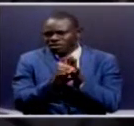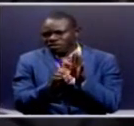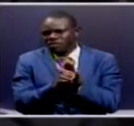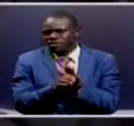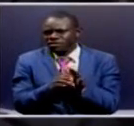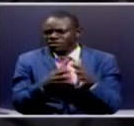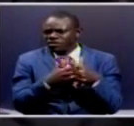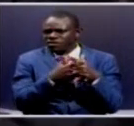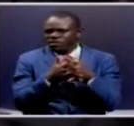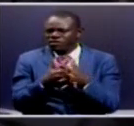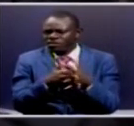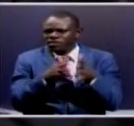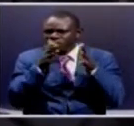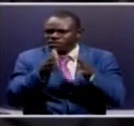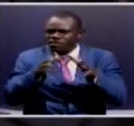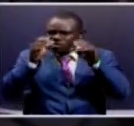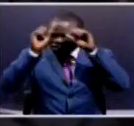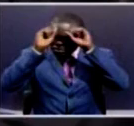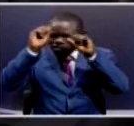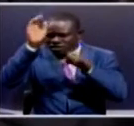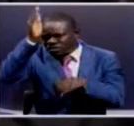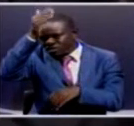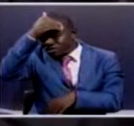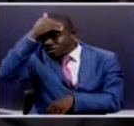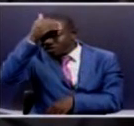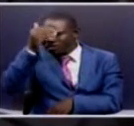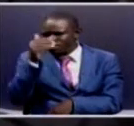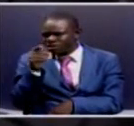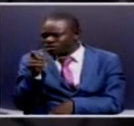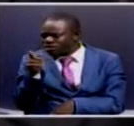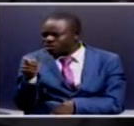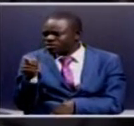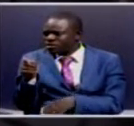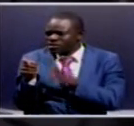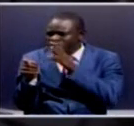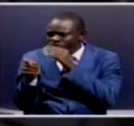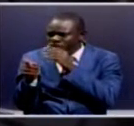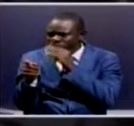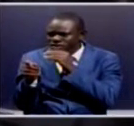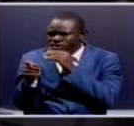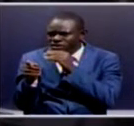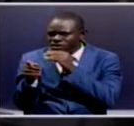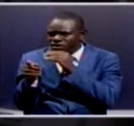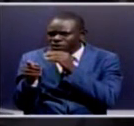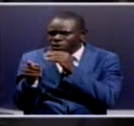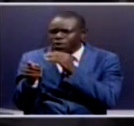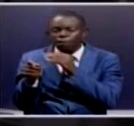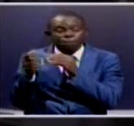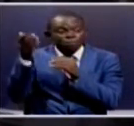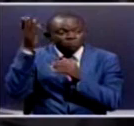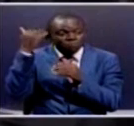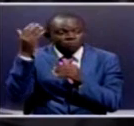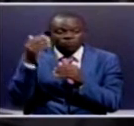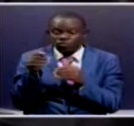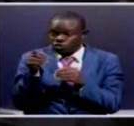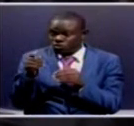what did you do when Barack Obama, was making a statement against? He says, I fell asleep. So I